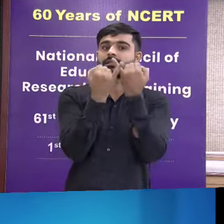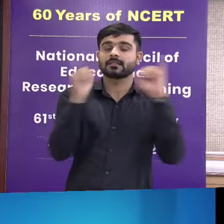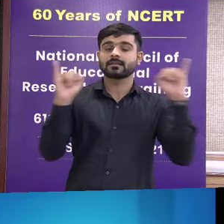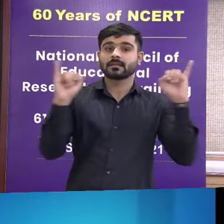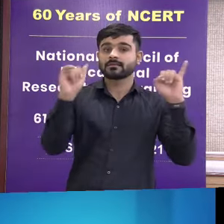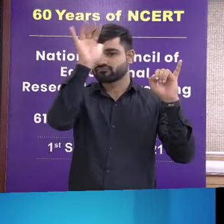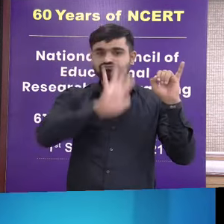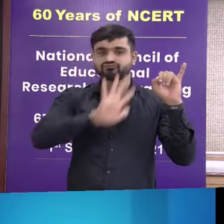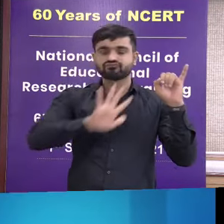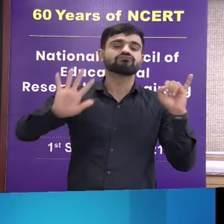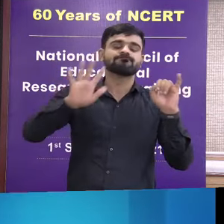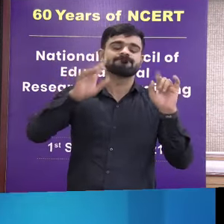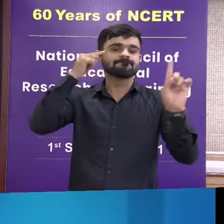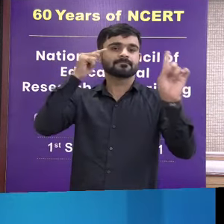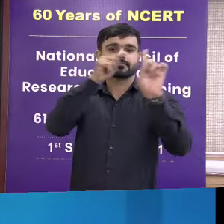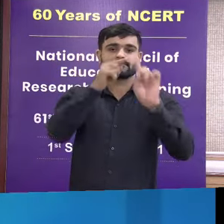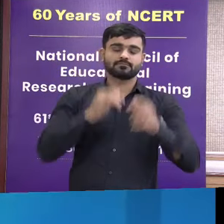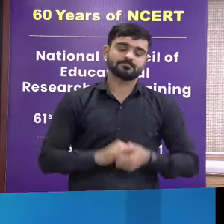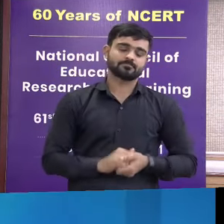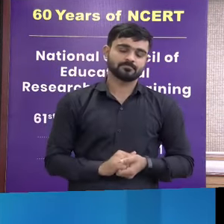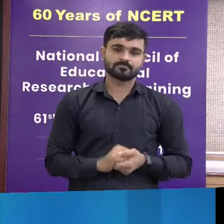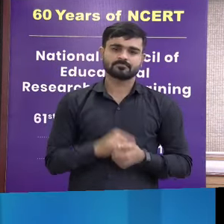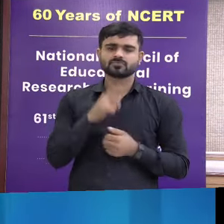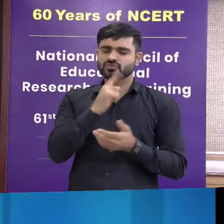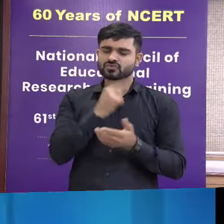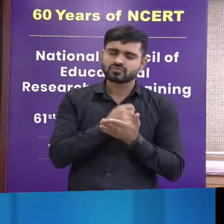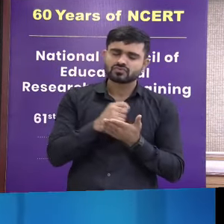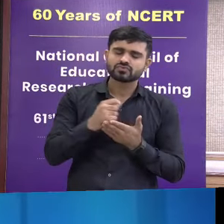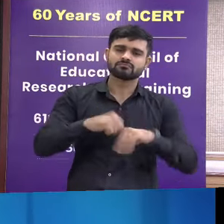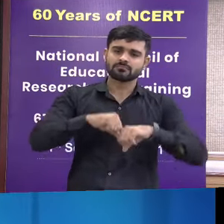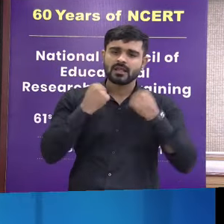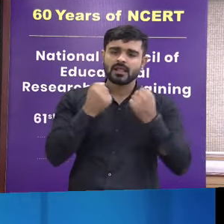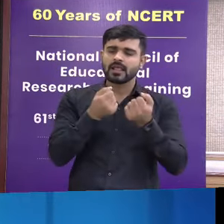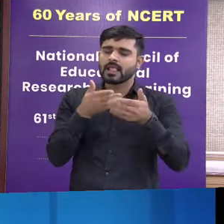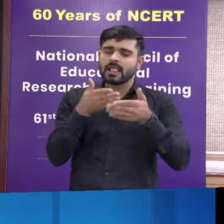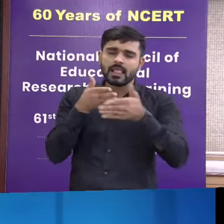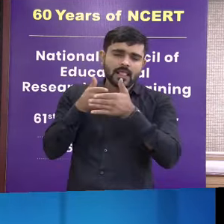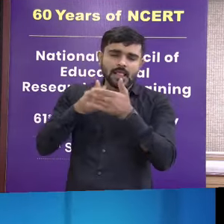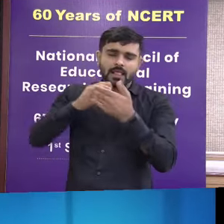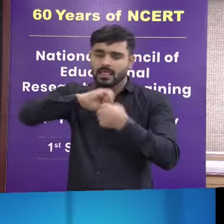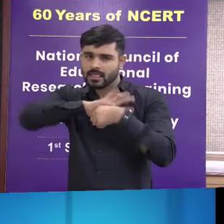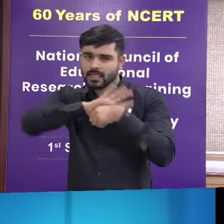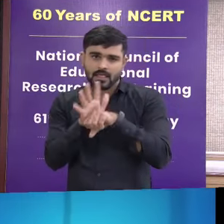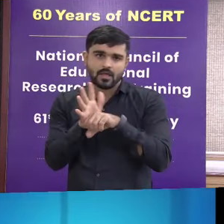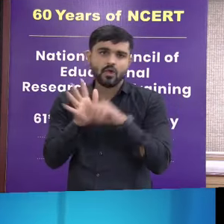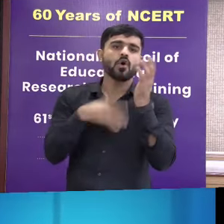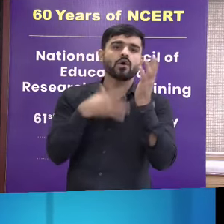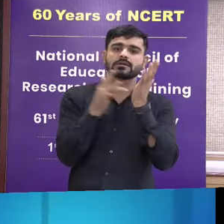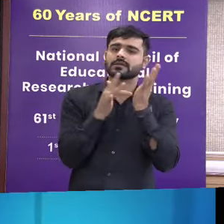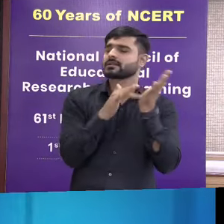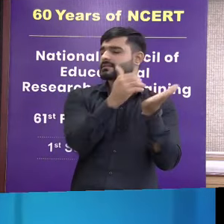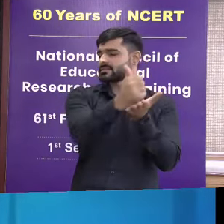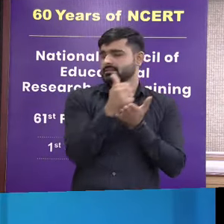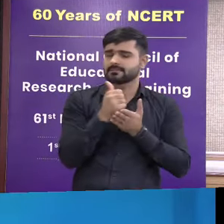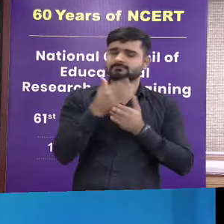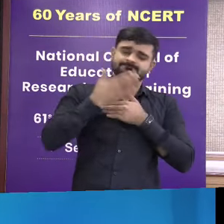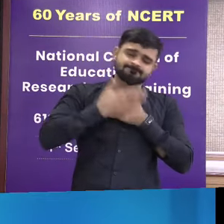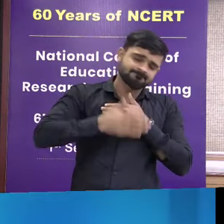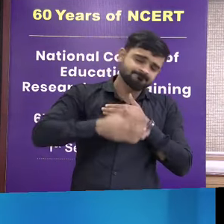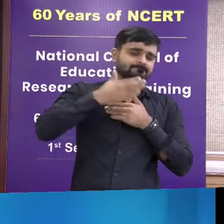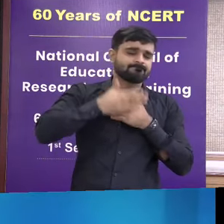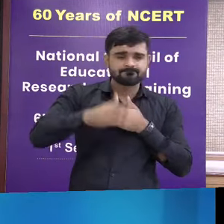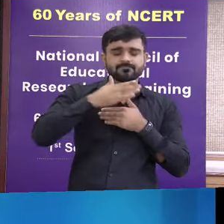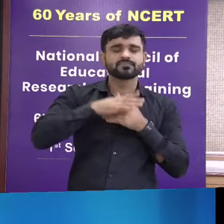Atma Nirbhar Bharat Abhiyan, through the crisis of the pandemic and technology, help us to continue